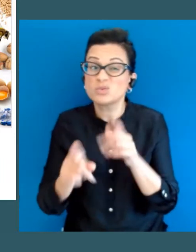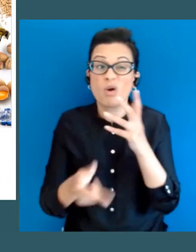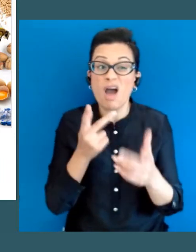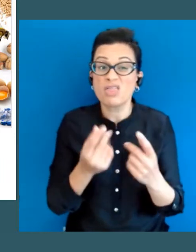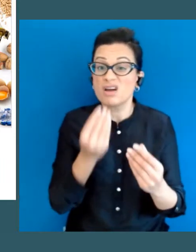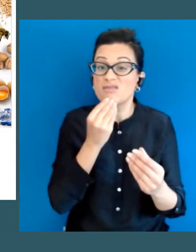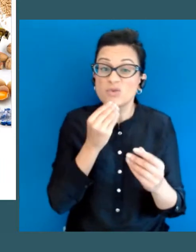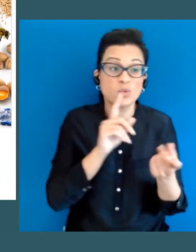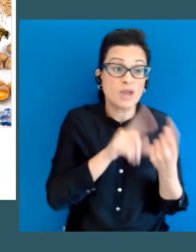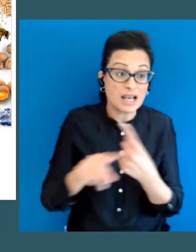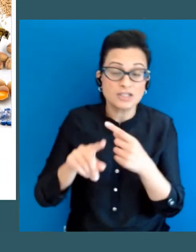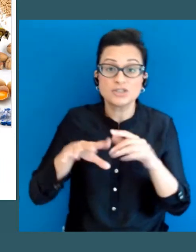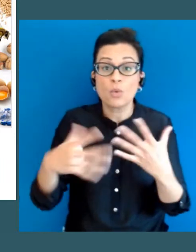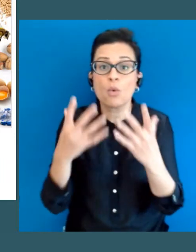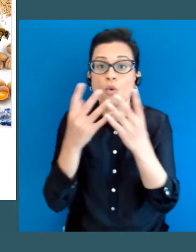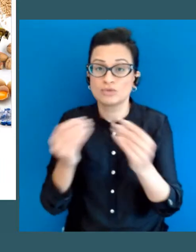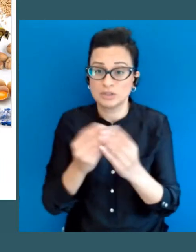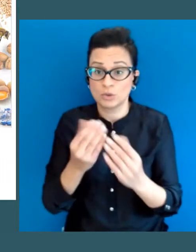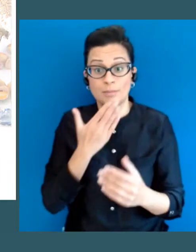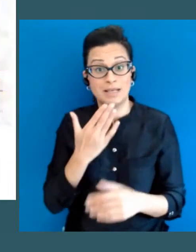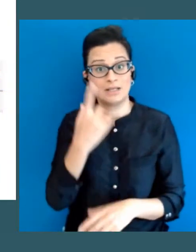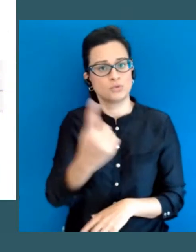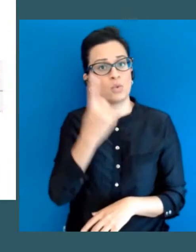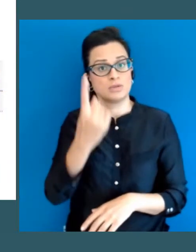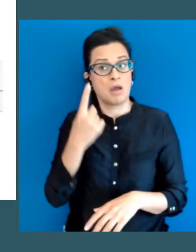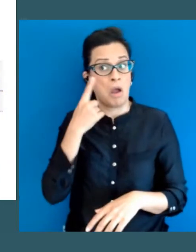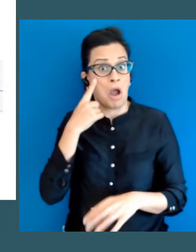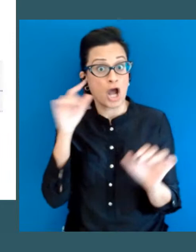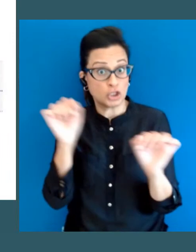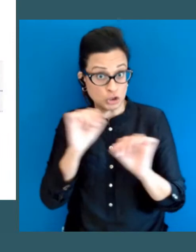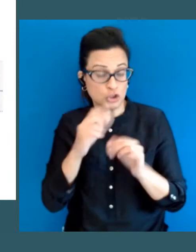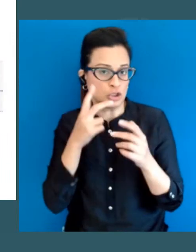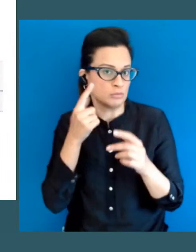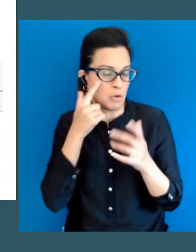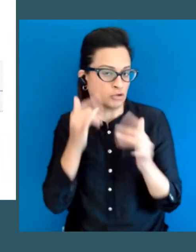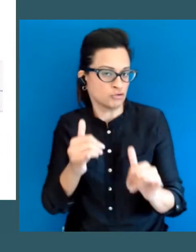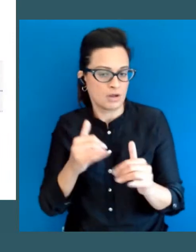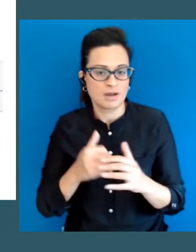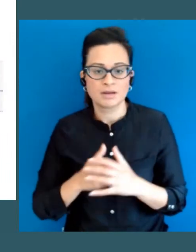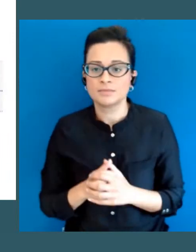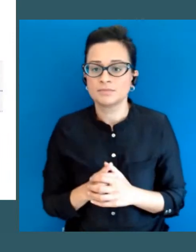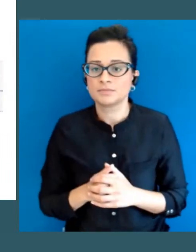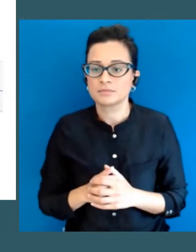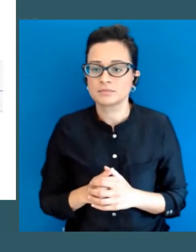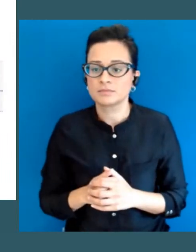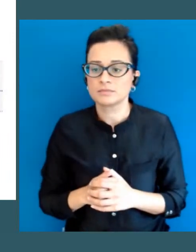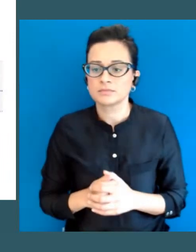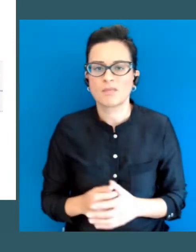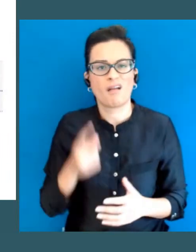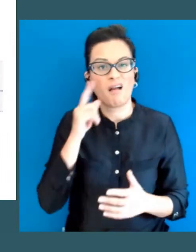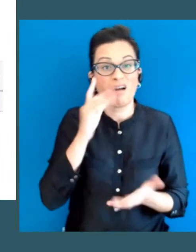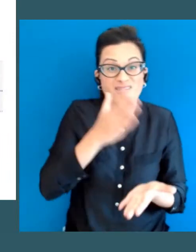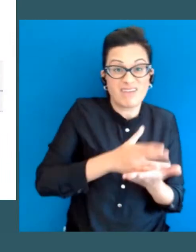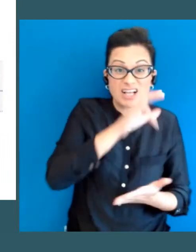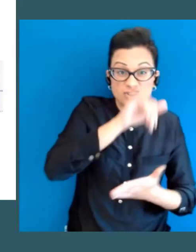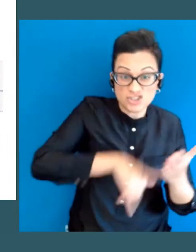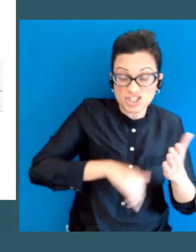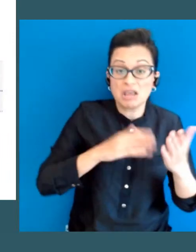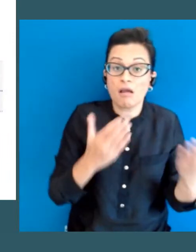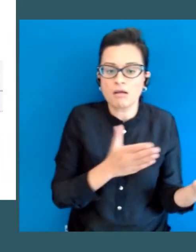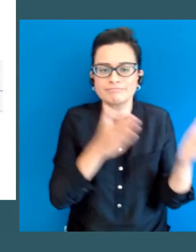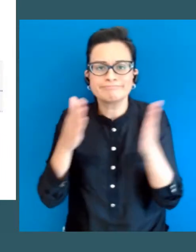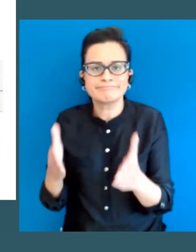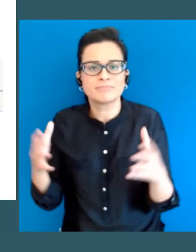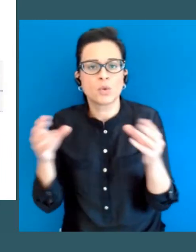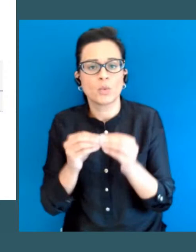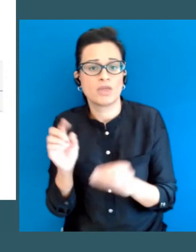So please do have a look if you haven't looked recently. So it's not just fact sheets, and we're trying to move forward also in other